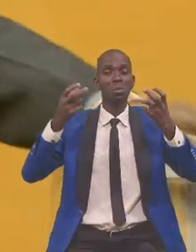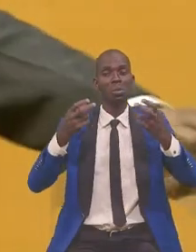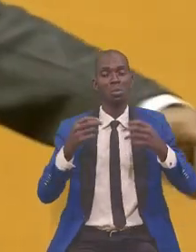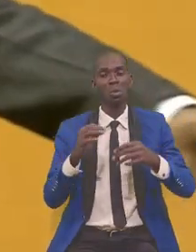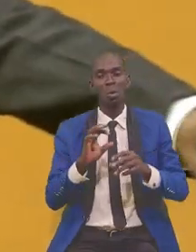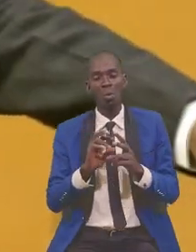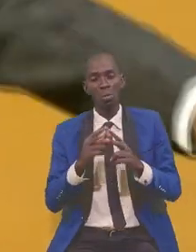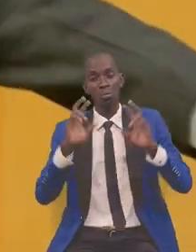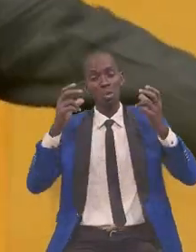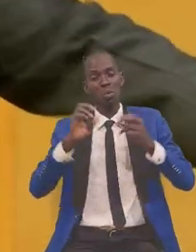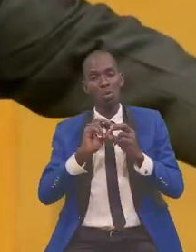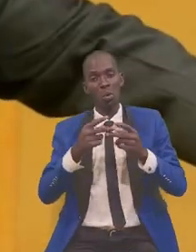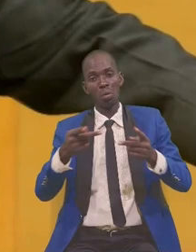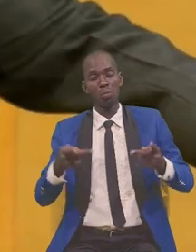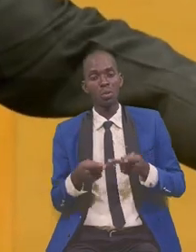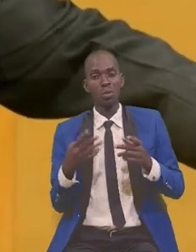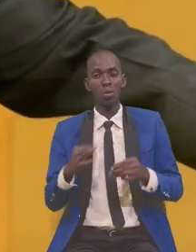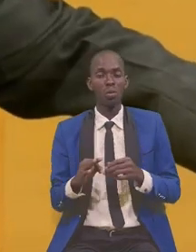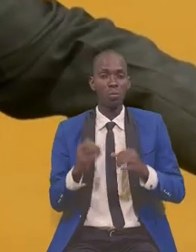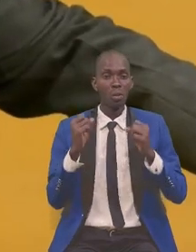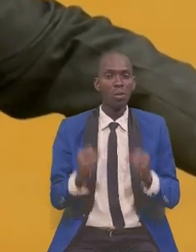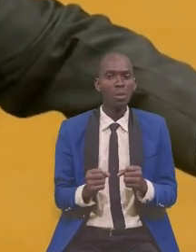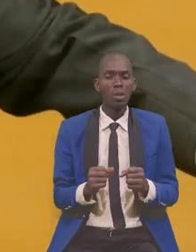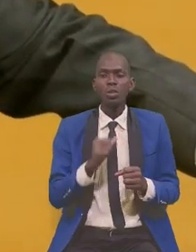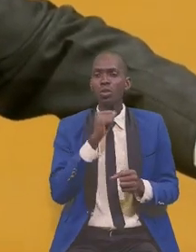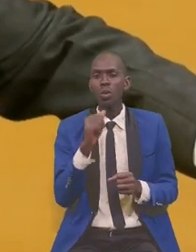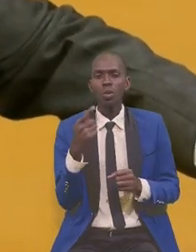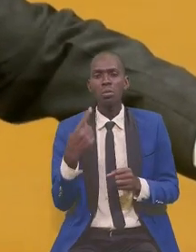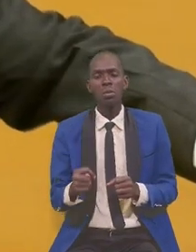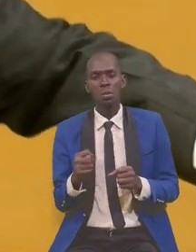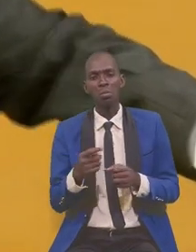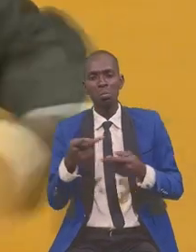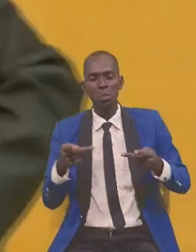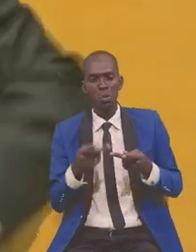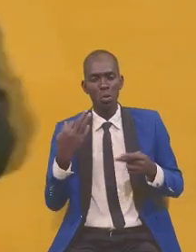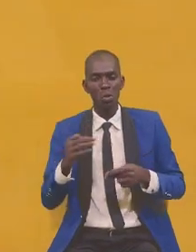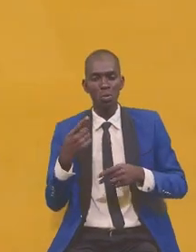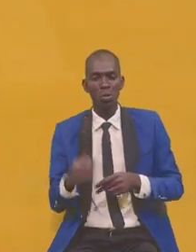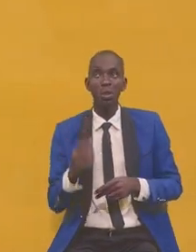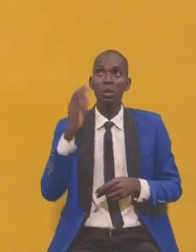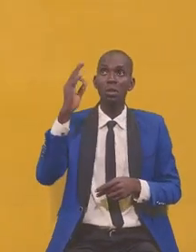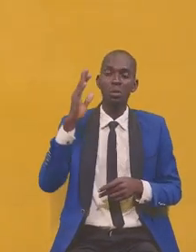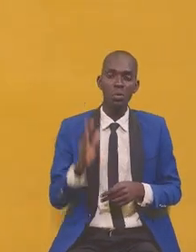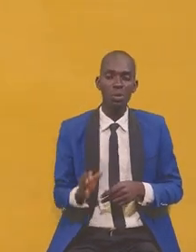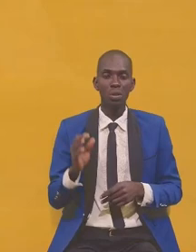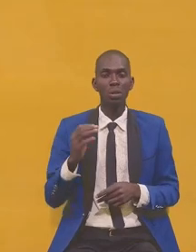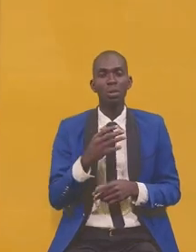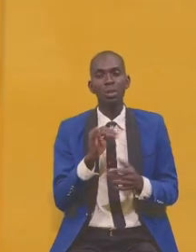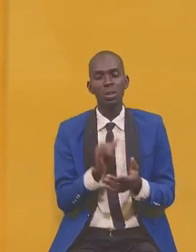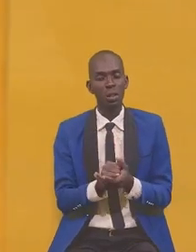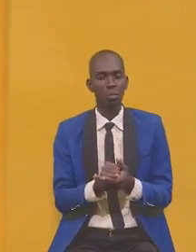of the apostle, of the prophet, of the evangelist, of the pastor, of the teacher. It's not